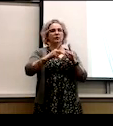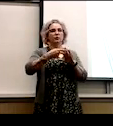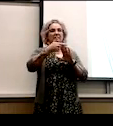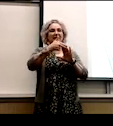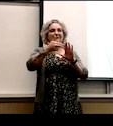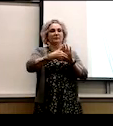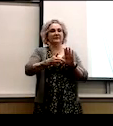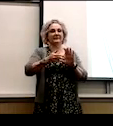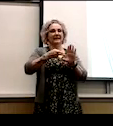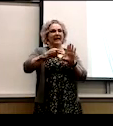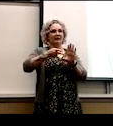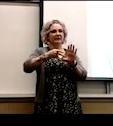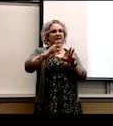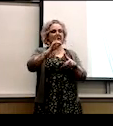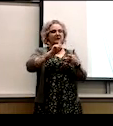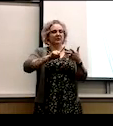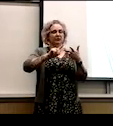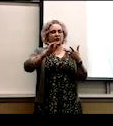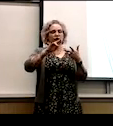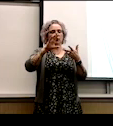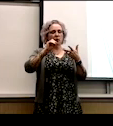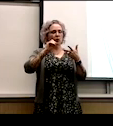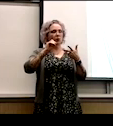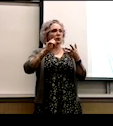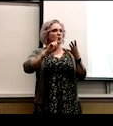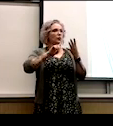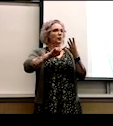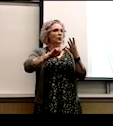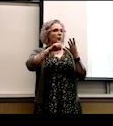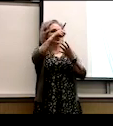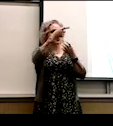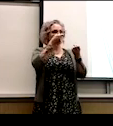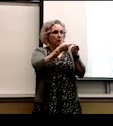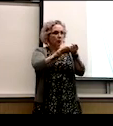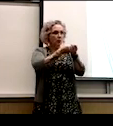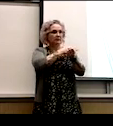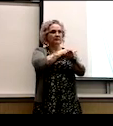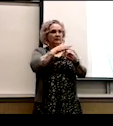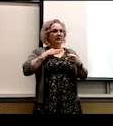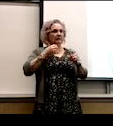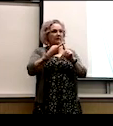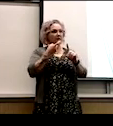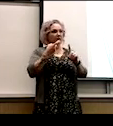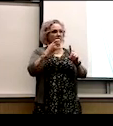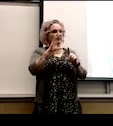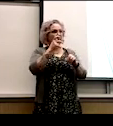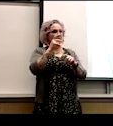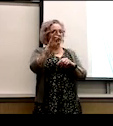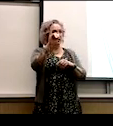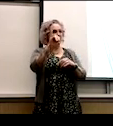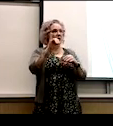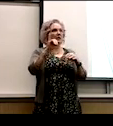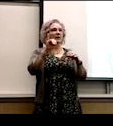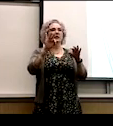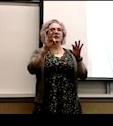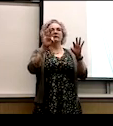psychiatrists, we got a neurologist, we have some of the support staff, nursing, family doctors.